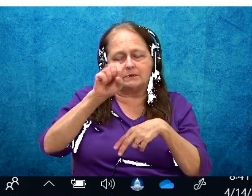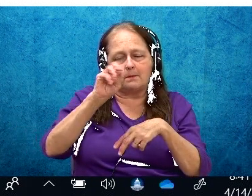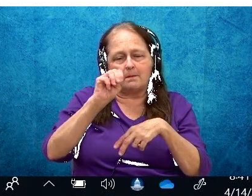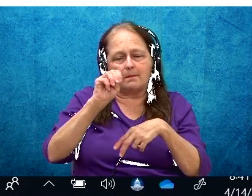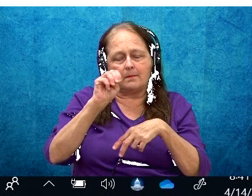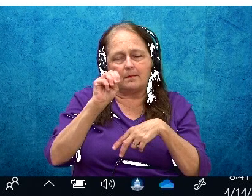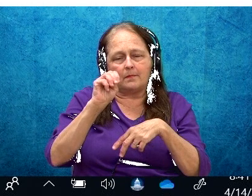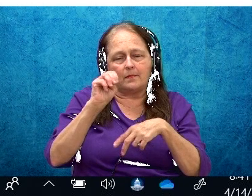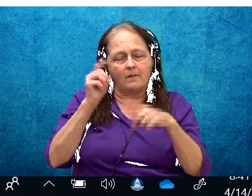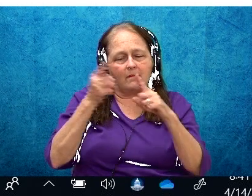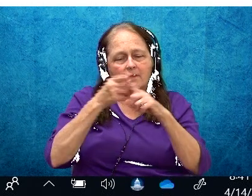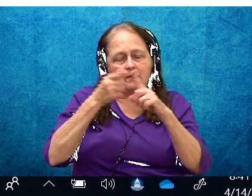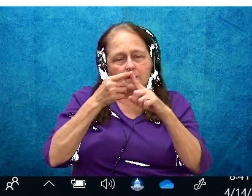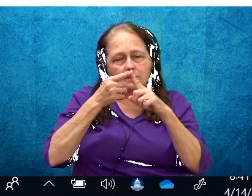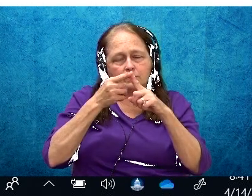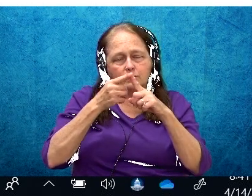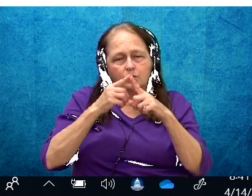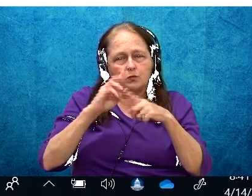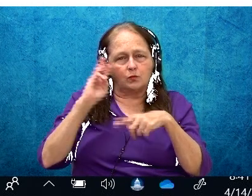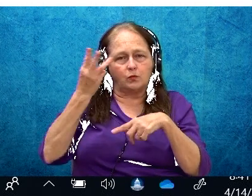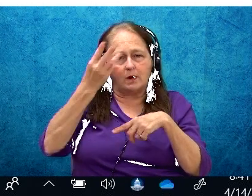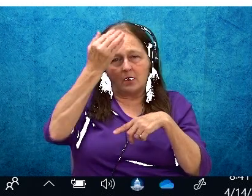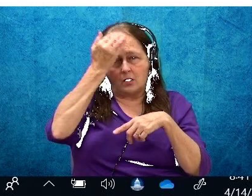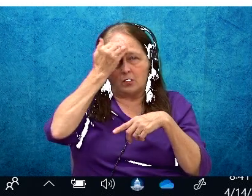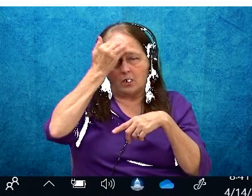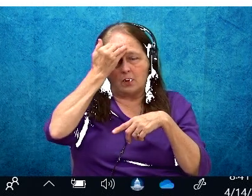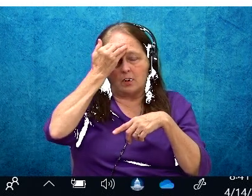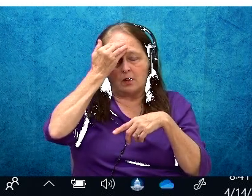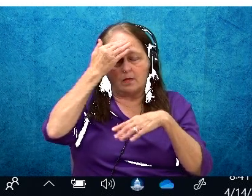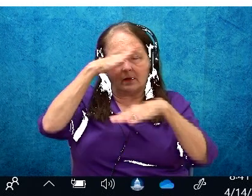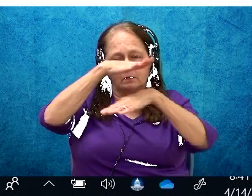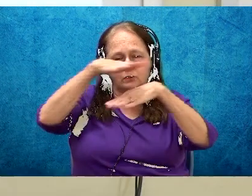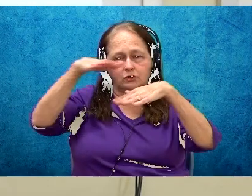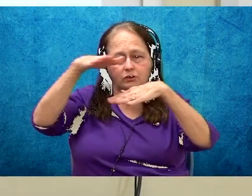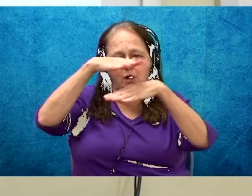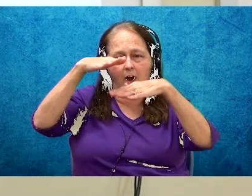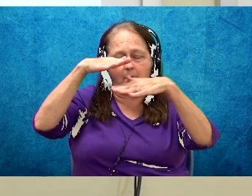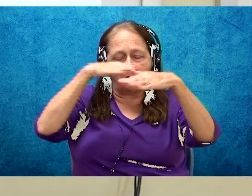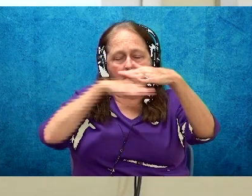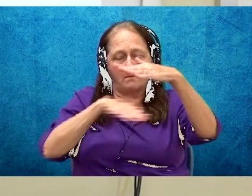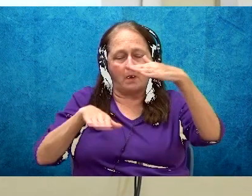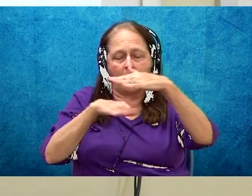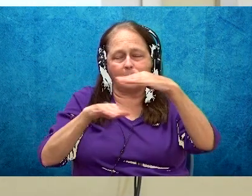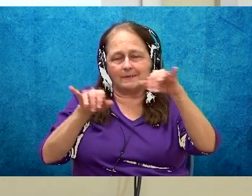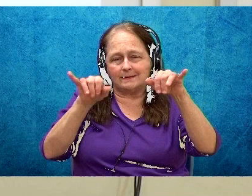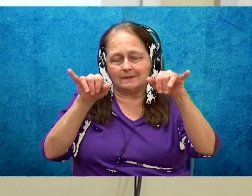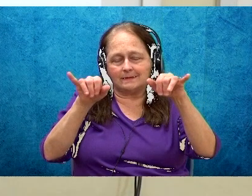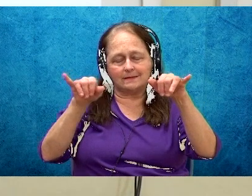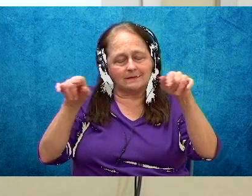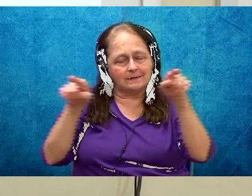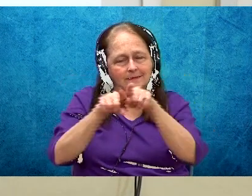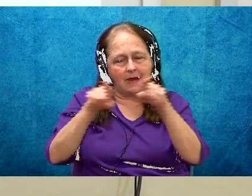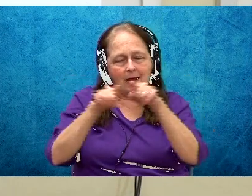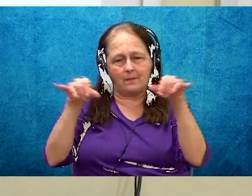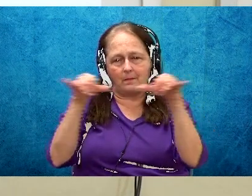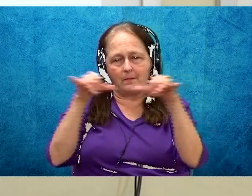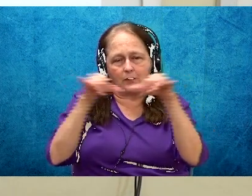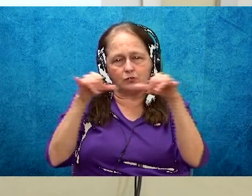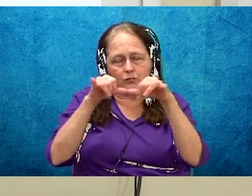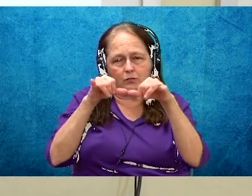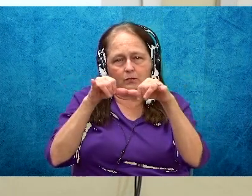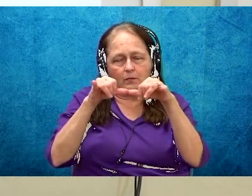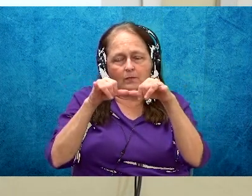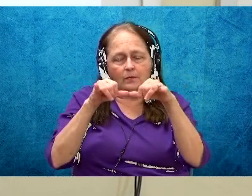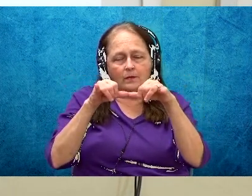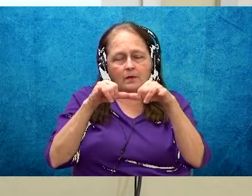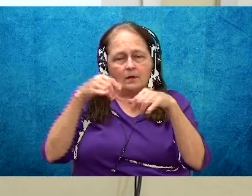all, we know the top and the bottom are the same measurements, correct? And then we know